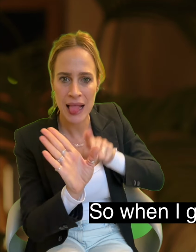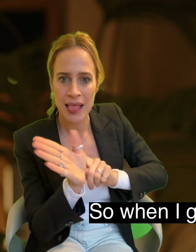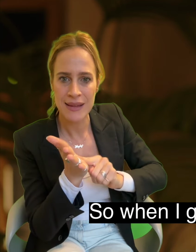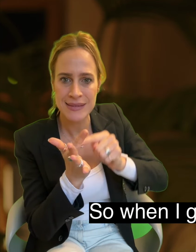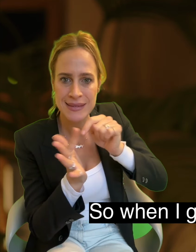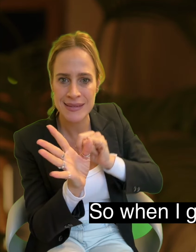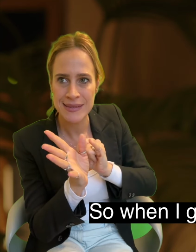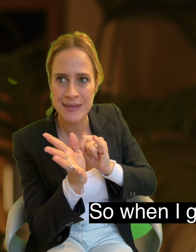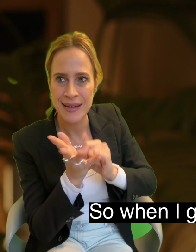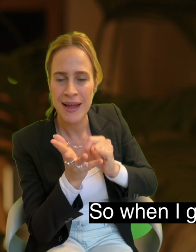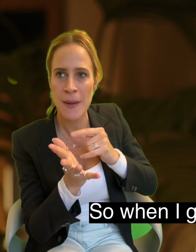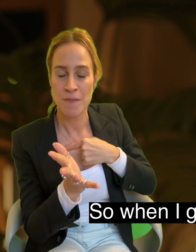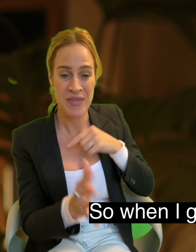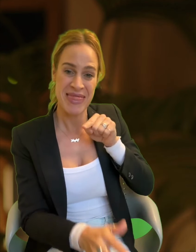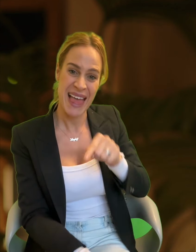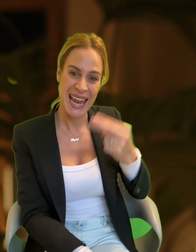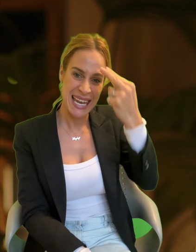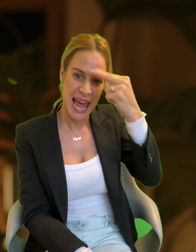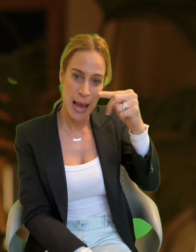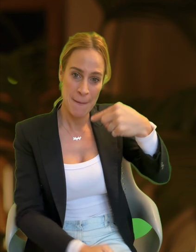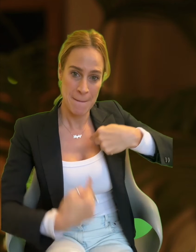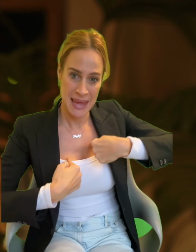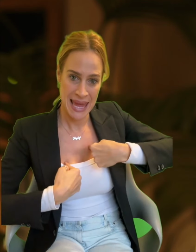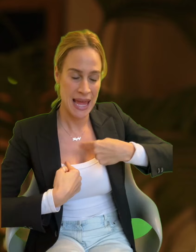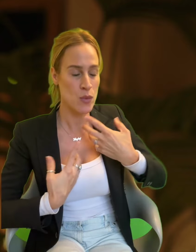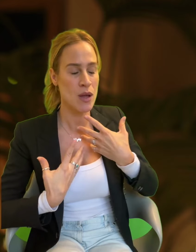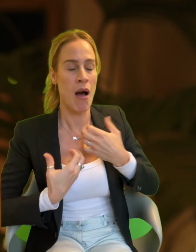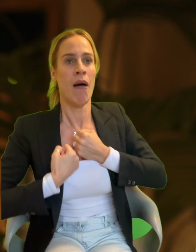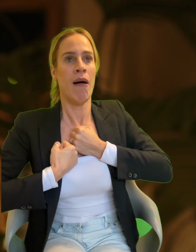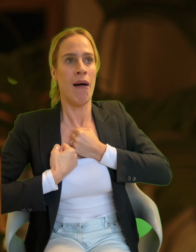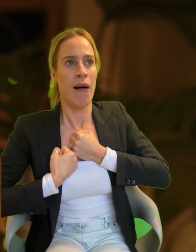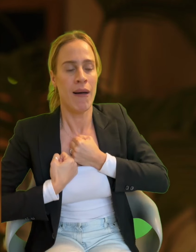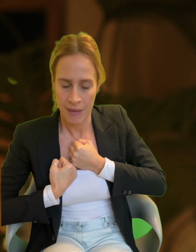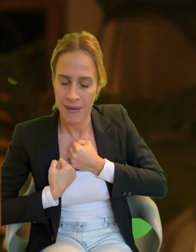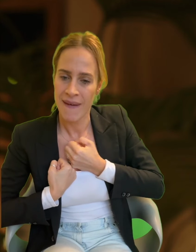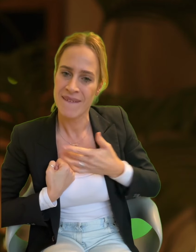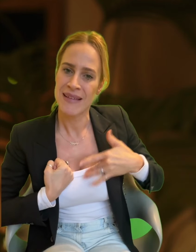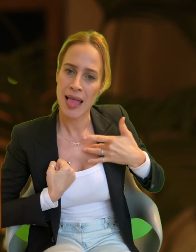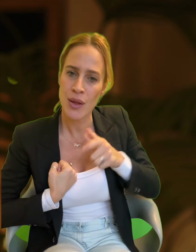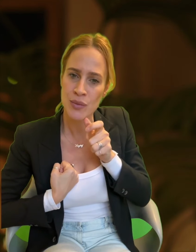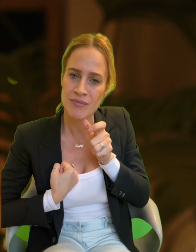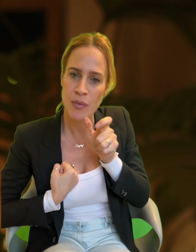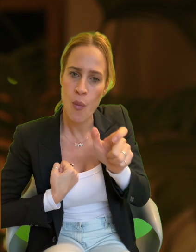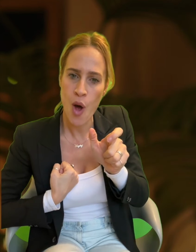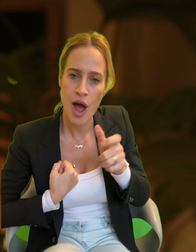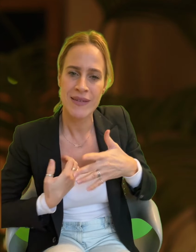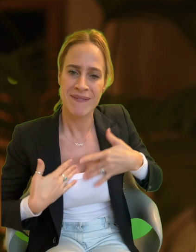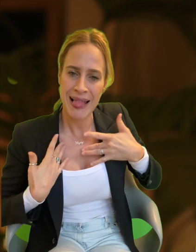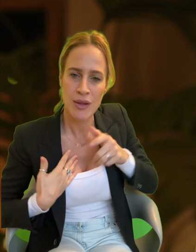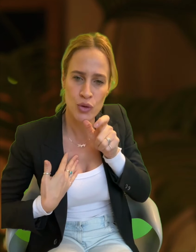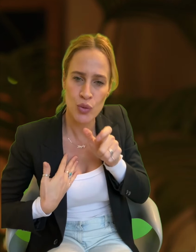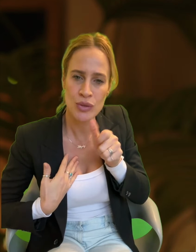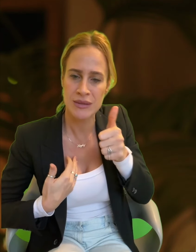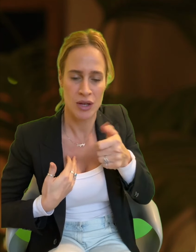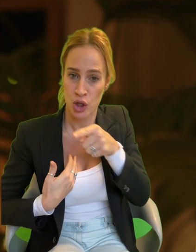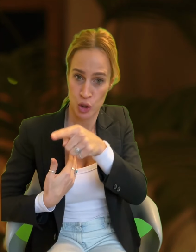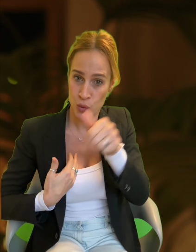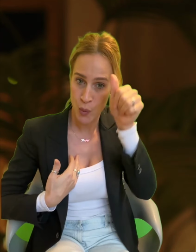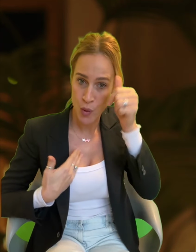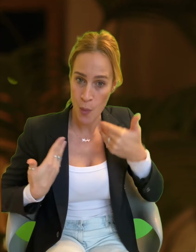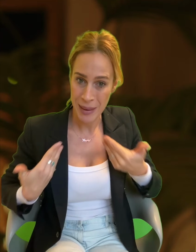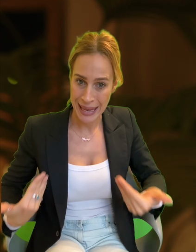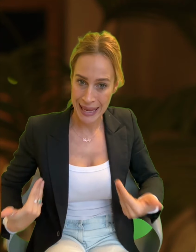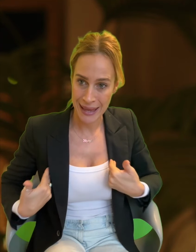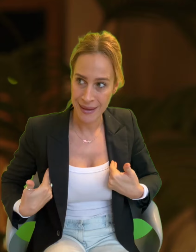and you said Hales, immediately I was just like, just call me Hales. And you didn't know that. You don't know me